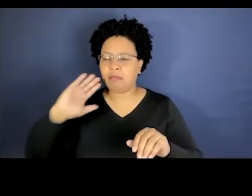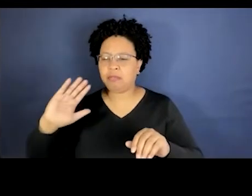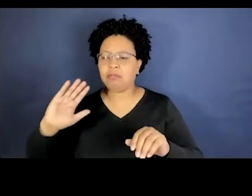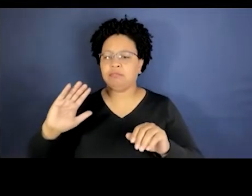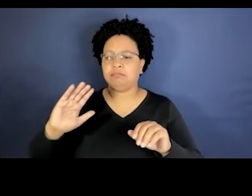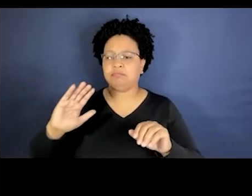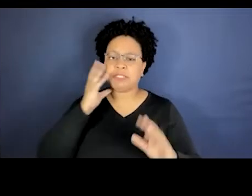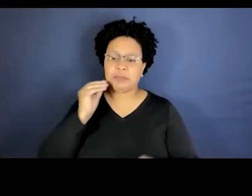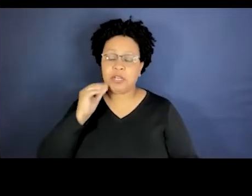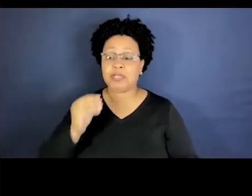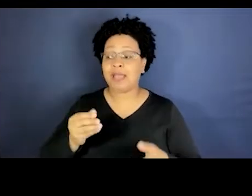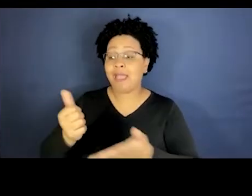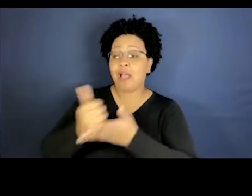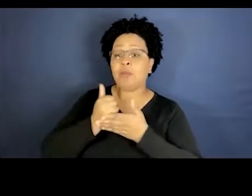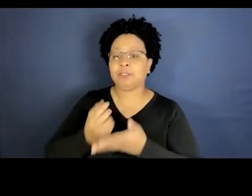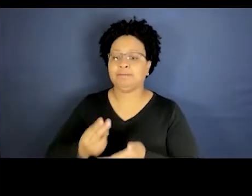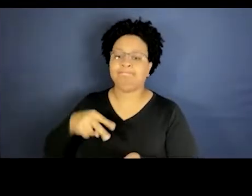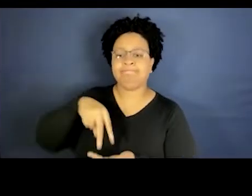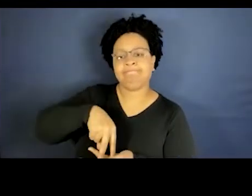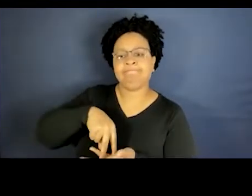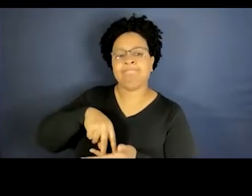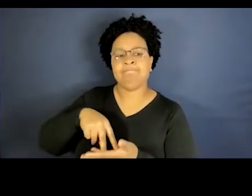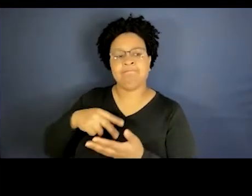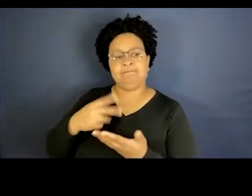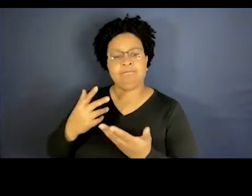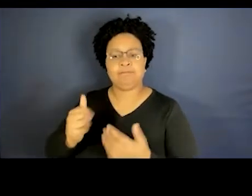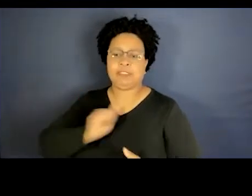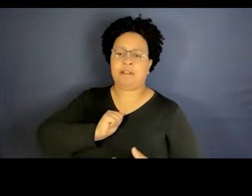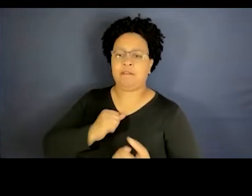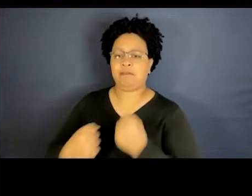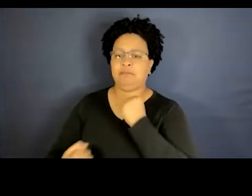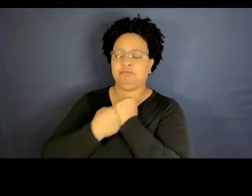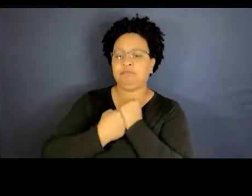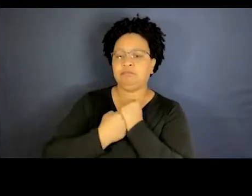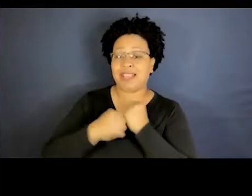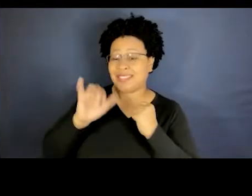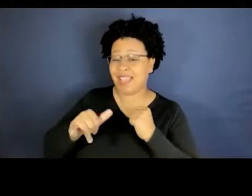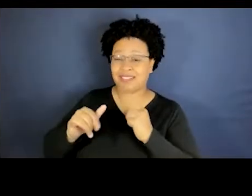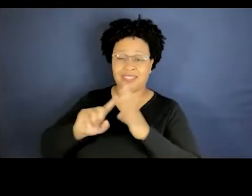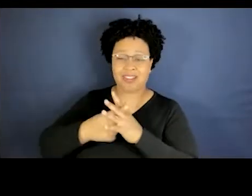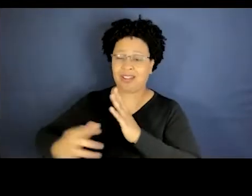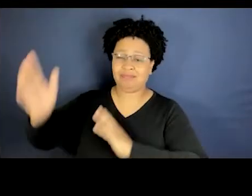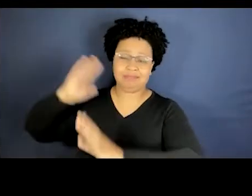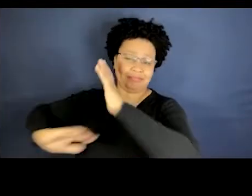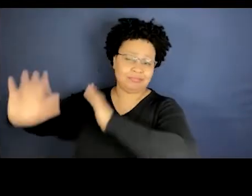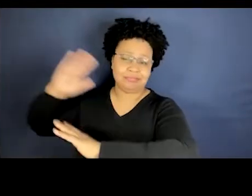gain that knowledge and to gain that advocacy, because that advocacy started back way back when, before we were here.